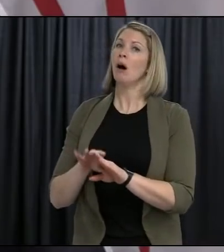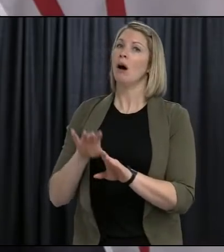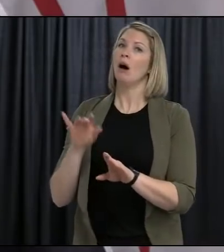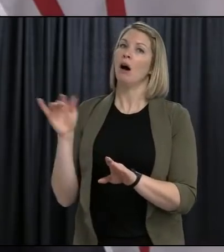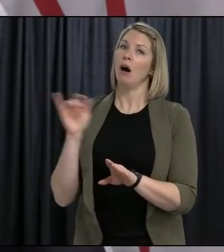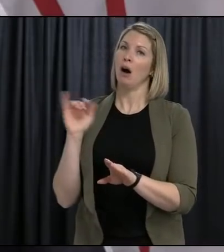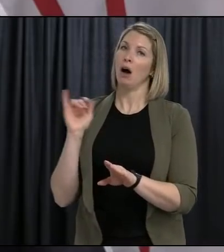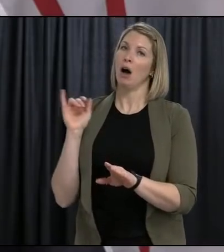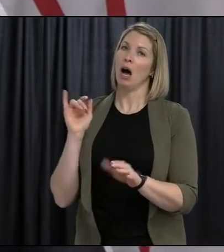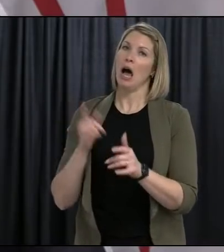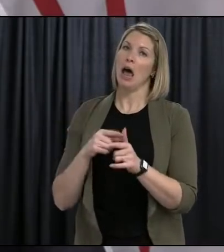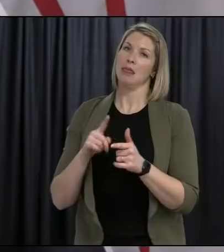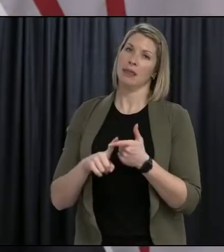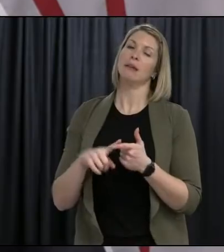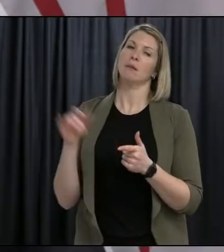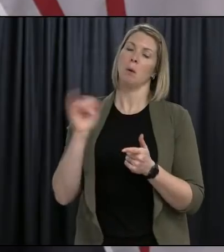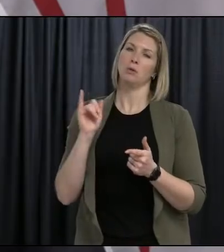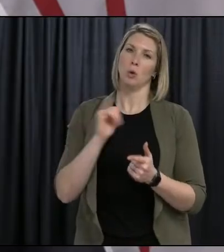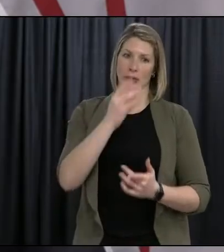symptomatic.